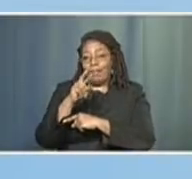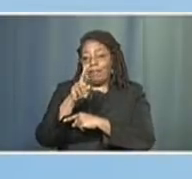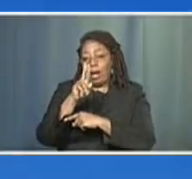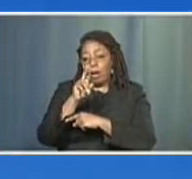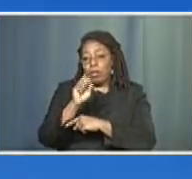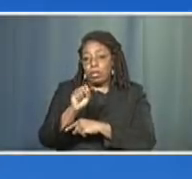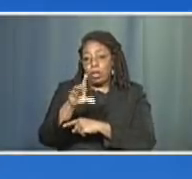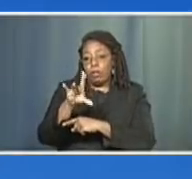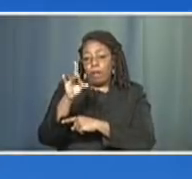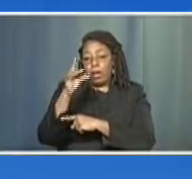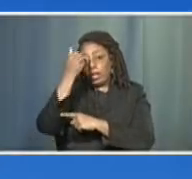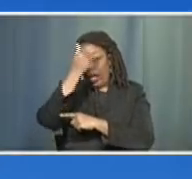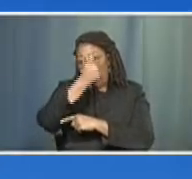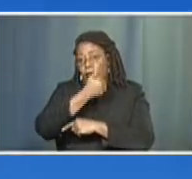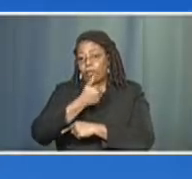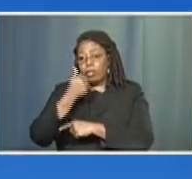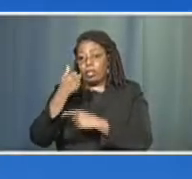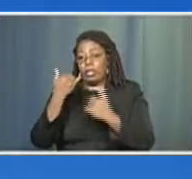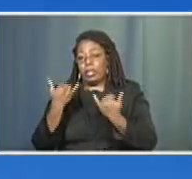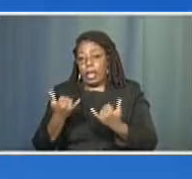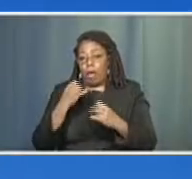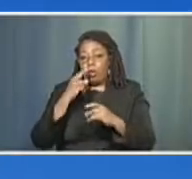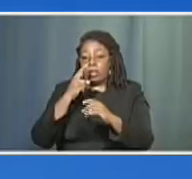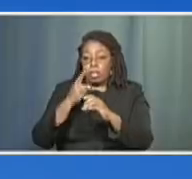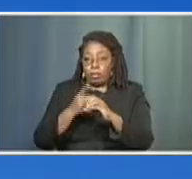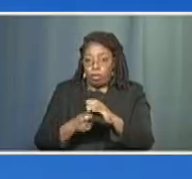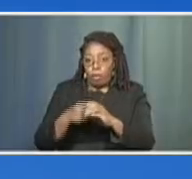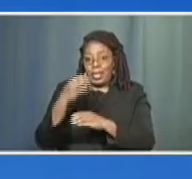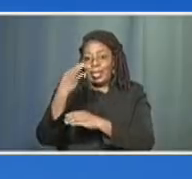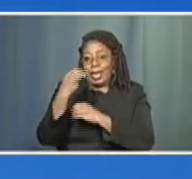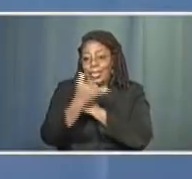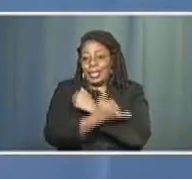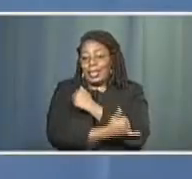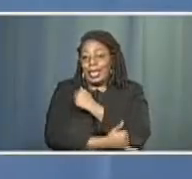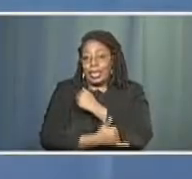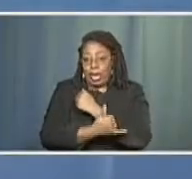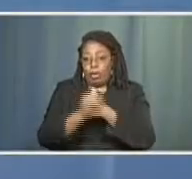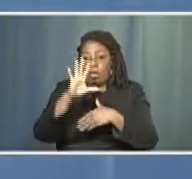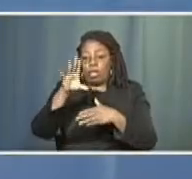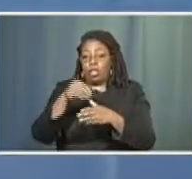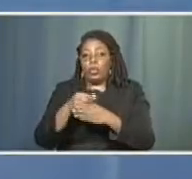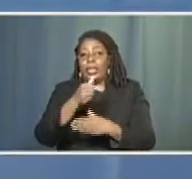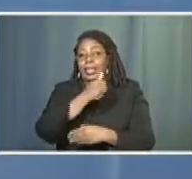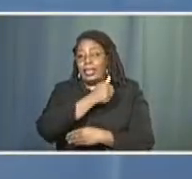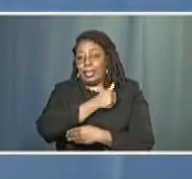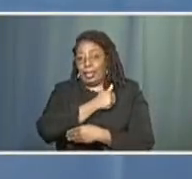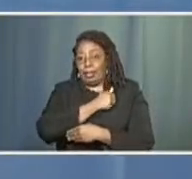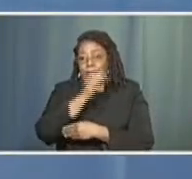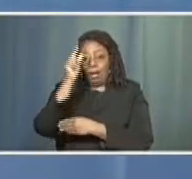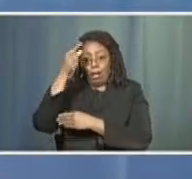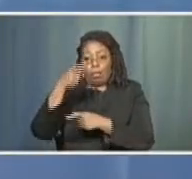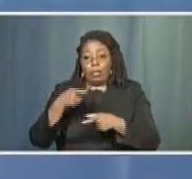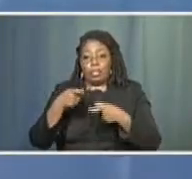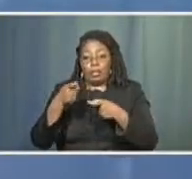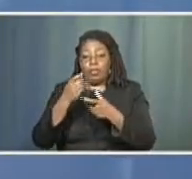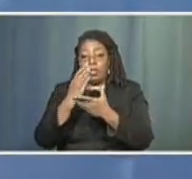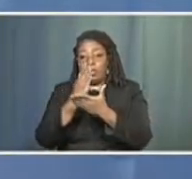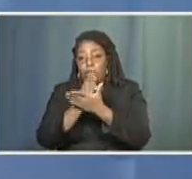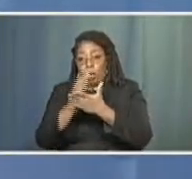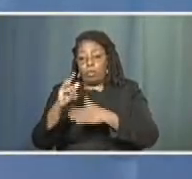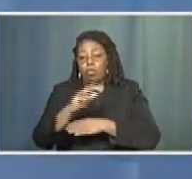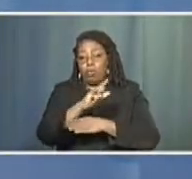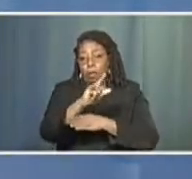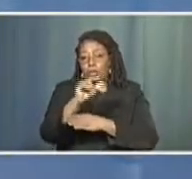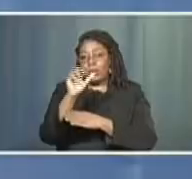South Africa, has now been confirmed in 19 countries, including Canada. While government initially issued travel bans for 8